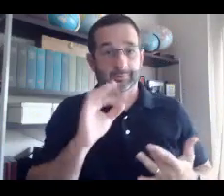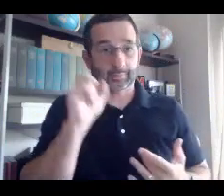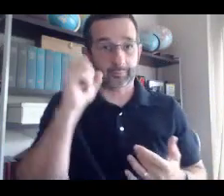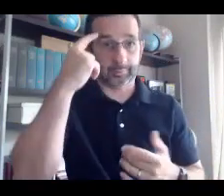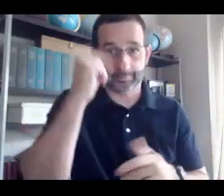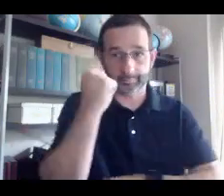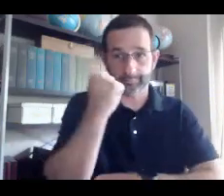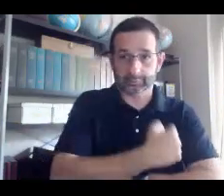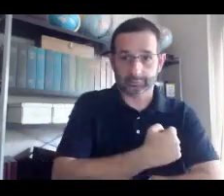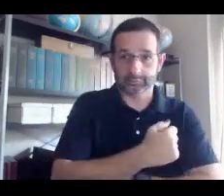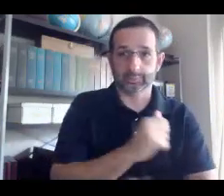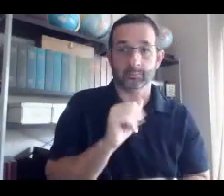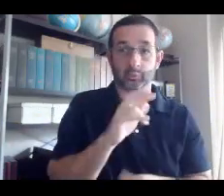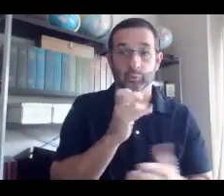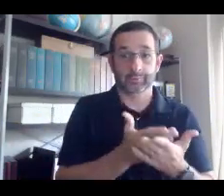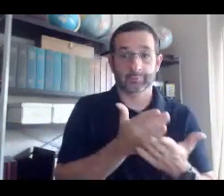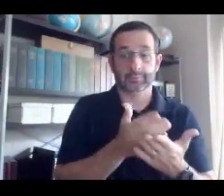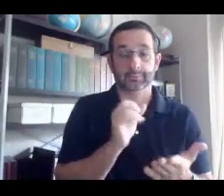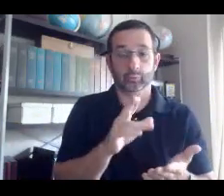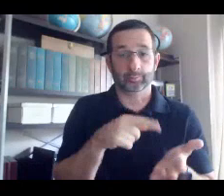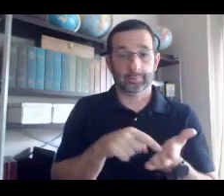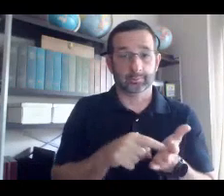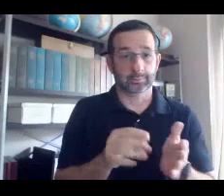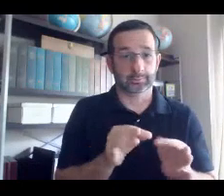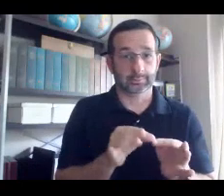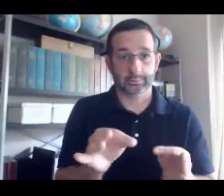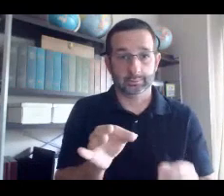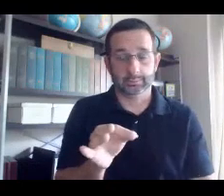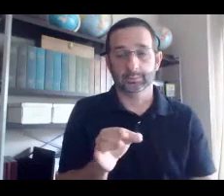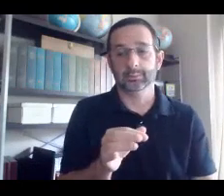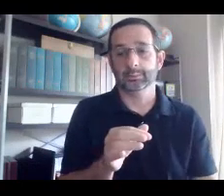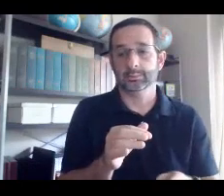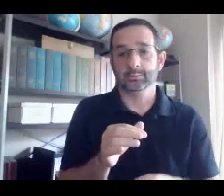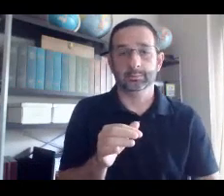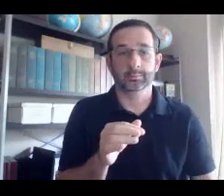Okay, next question. In the event of a government